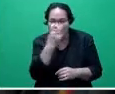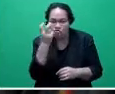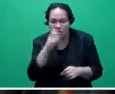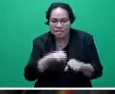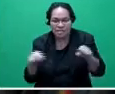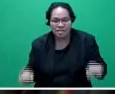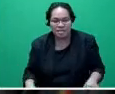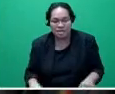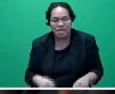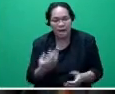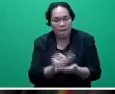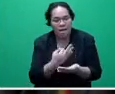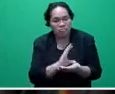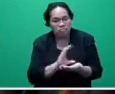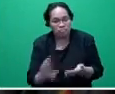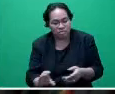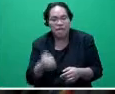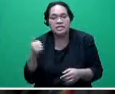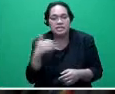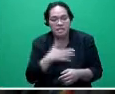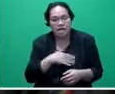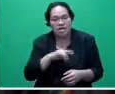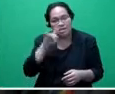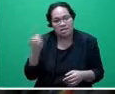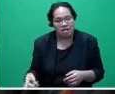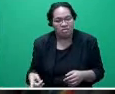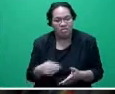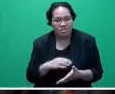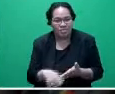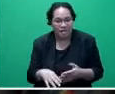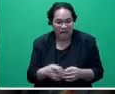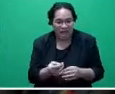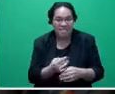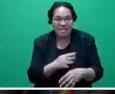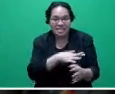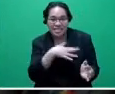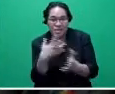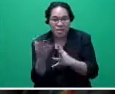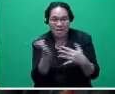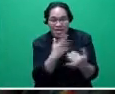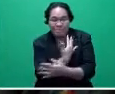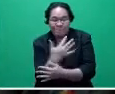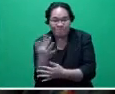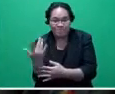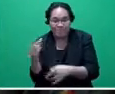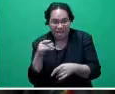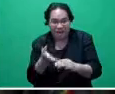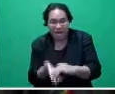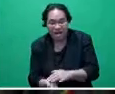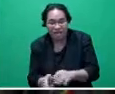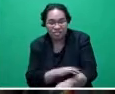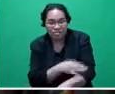with 600,000. Seaweed development program, ongoing construction of multi-species hatchery in rice, about